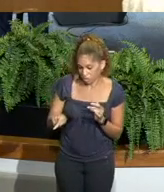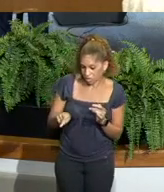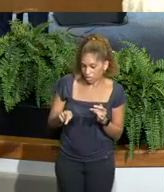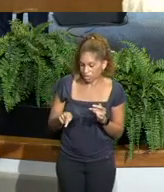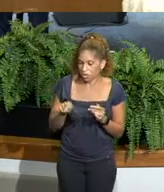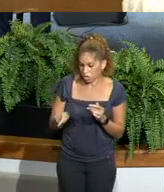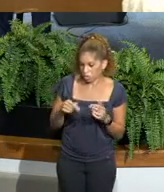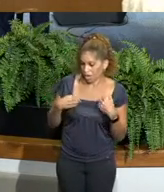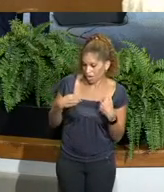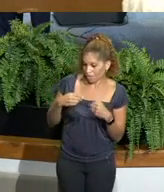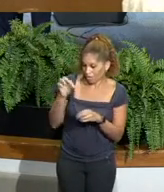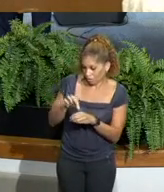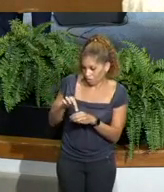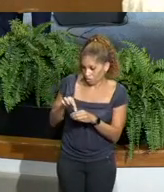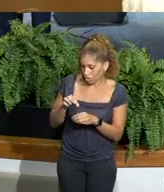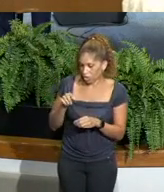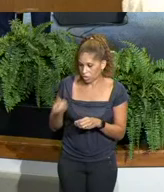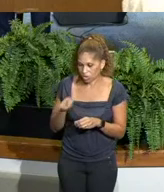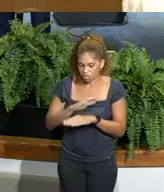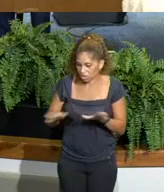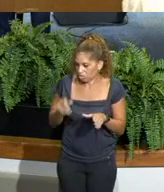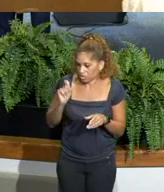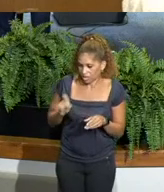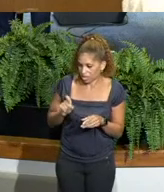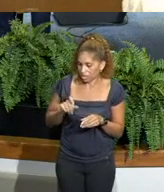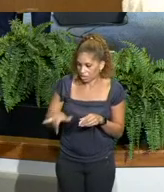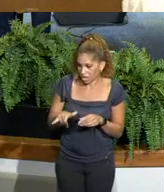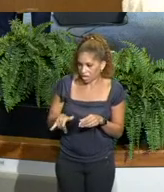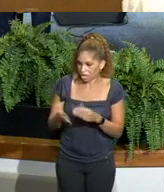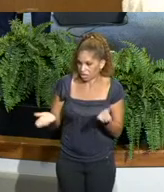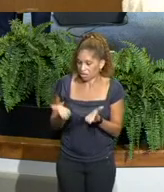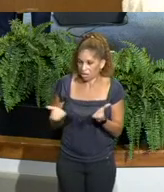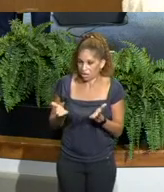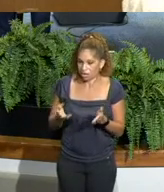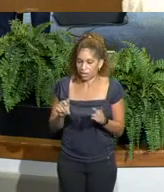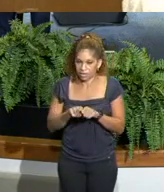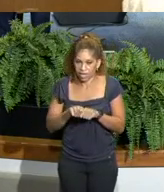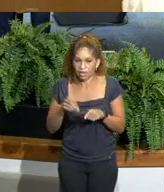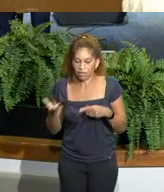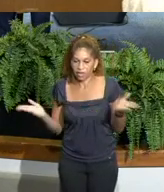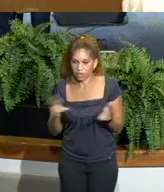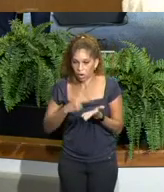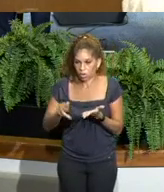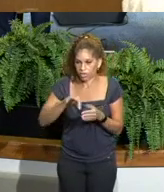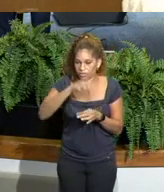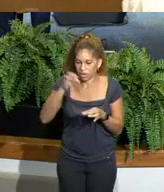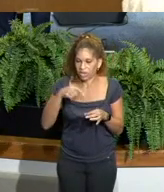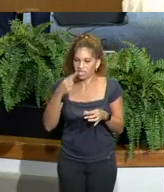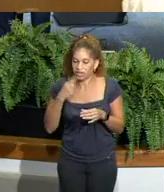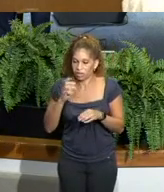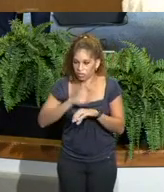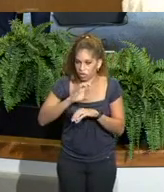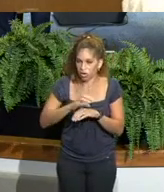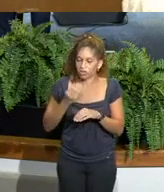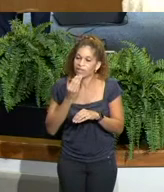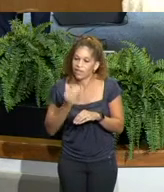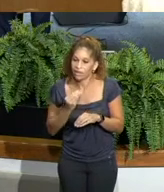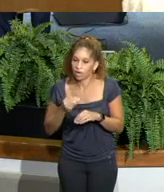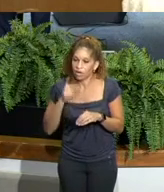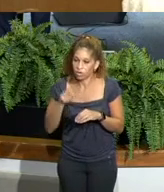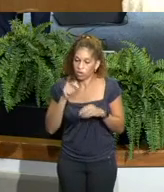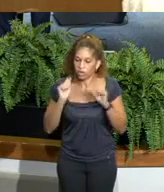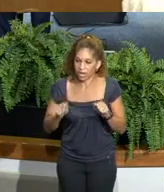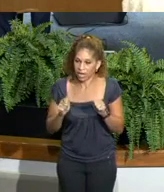have a vote. You don't have to stay here. The same thing the Holy Spirit said to the church in Hebrew. You can